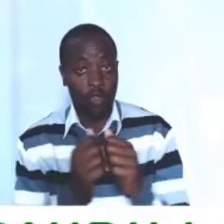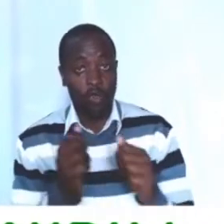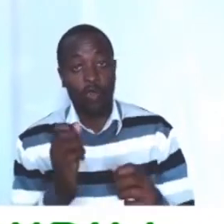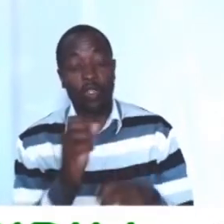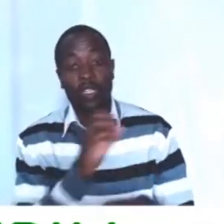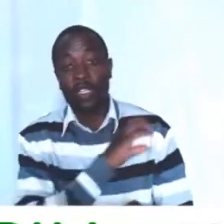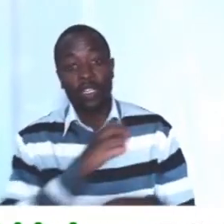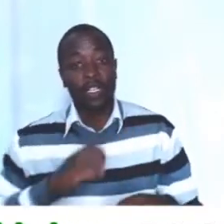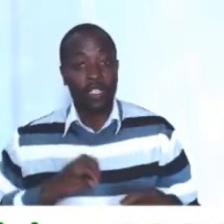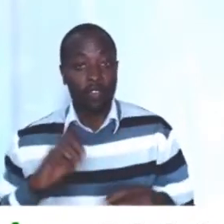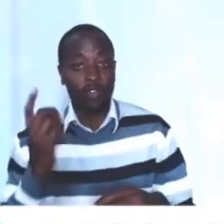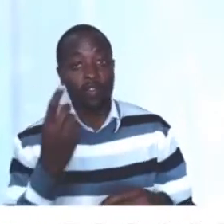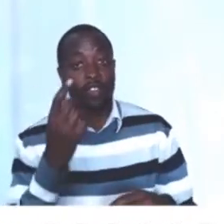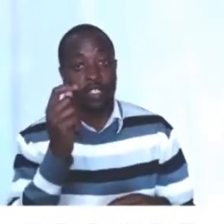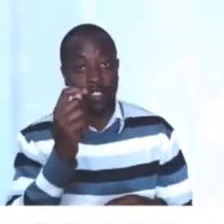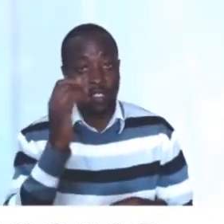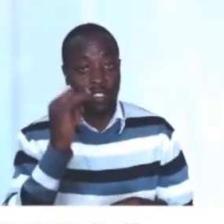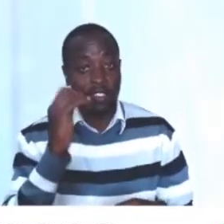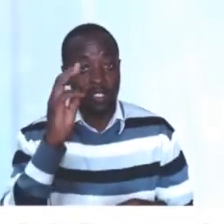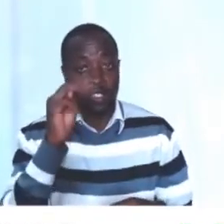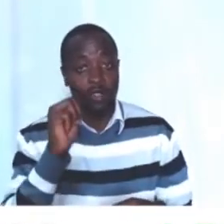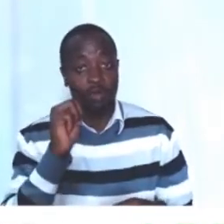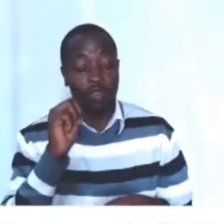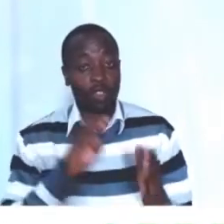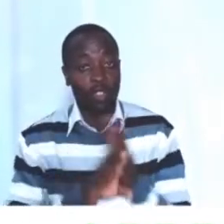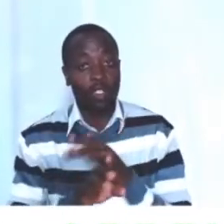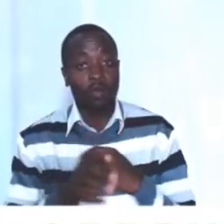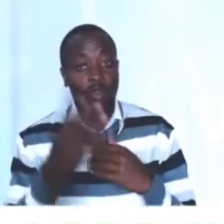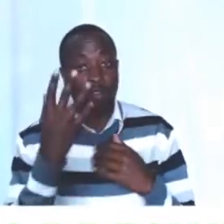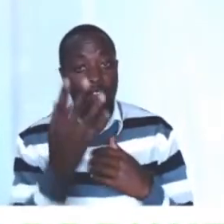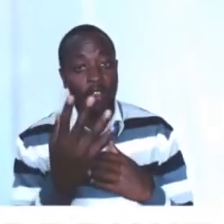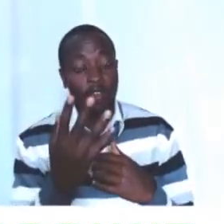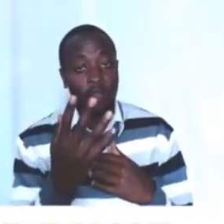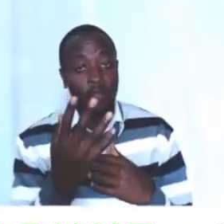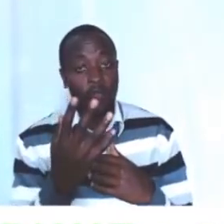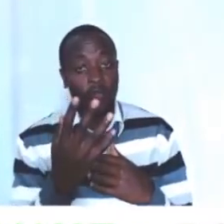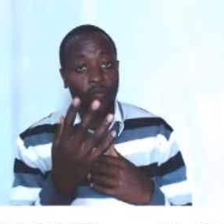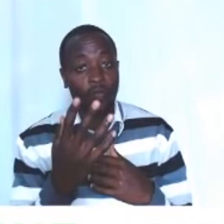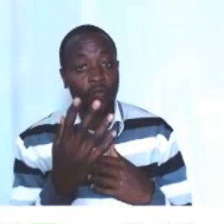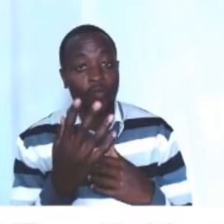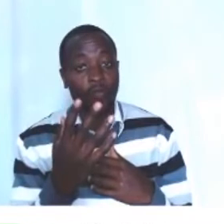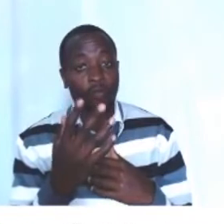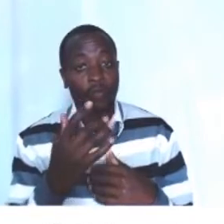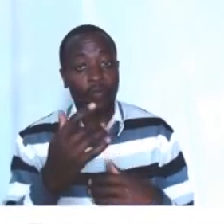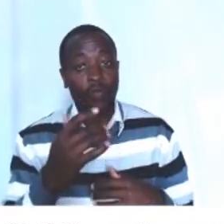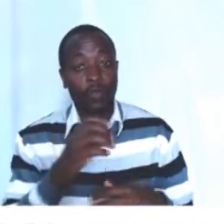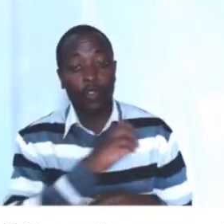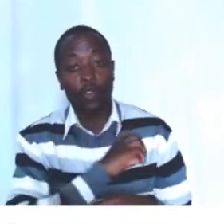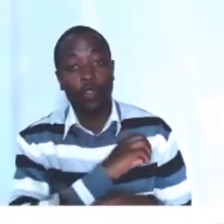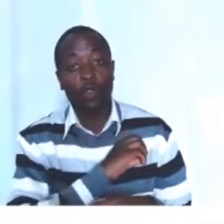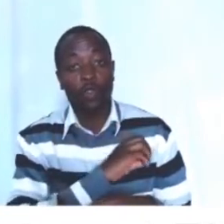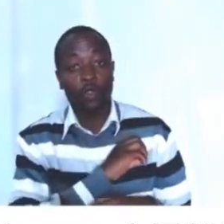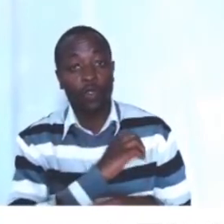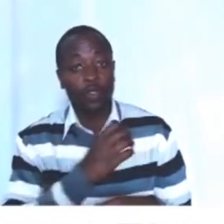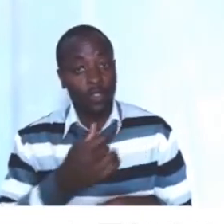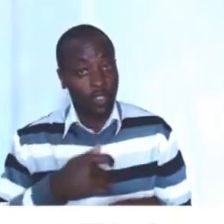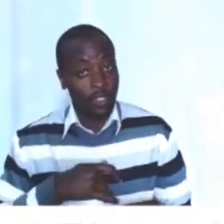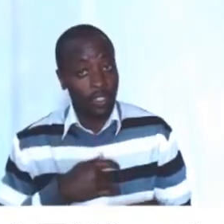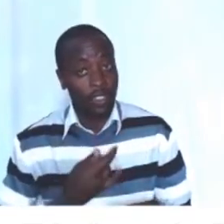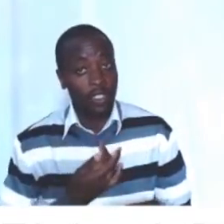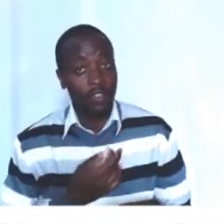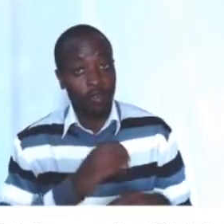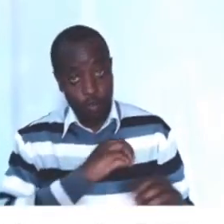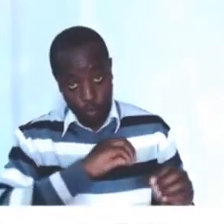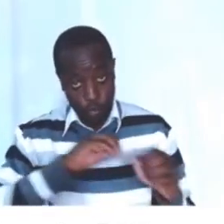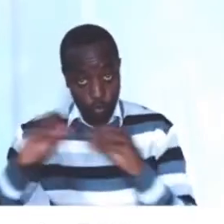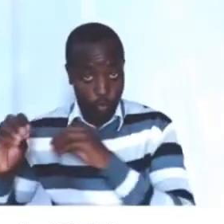Timothy chapter number 6 and verse 5. The self-centeredness Remember, we are moving gradually from the